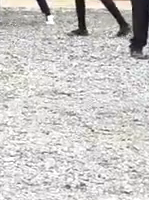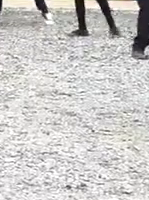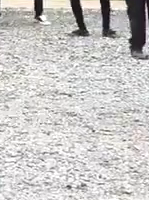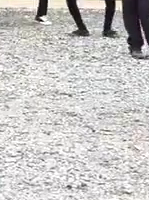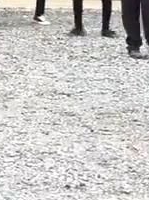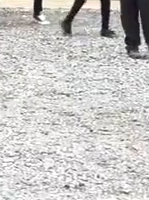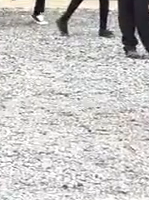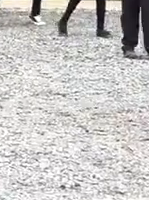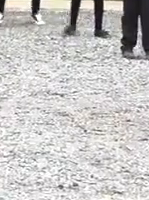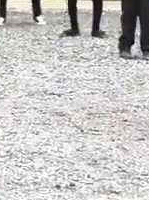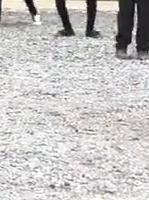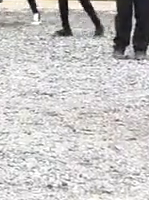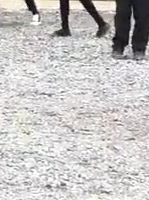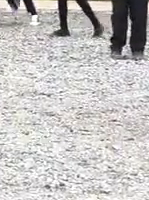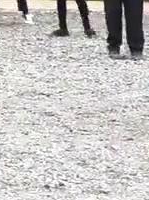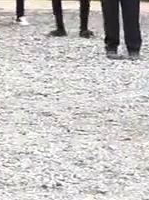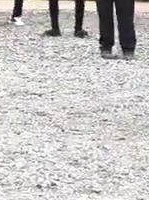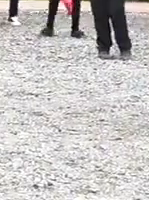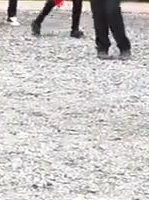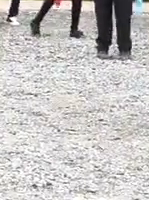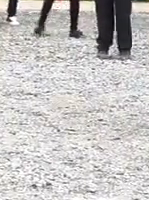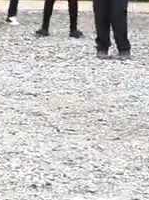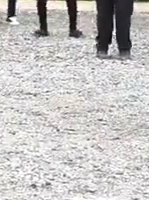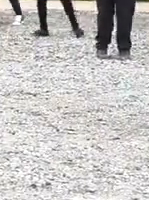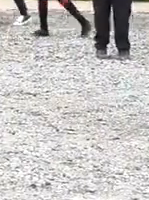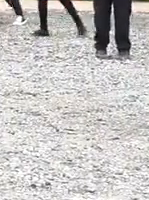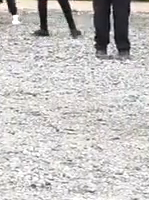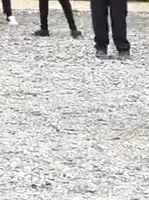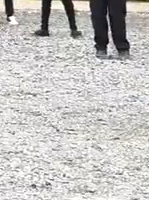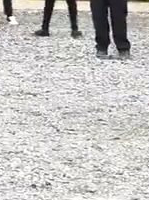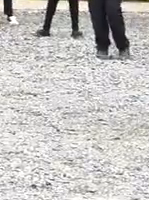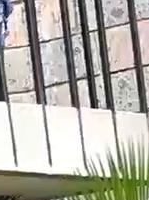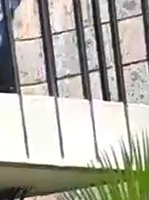the megaphone? I'll shout it on the count of three.